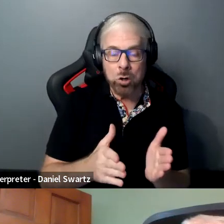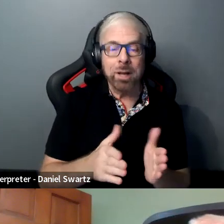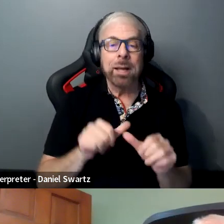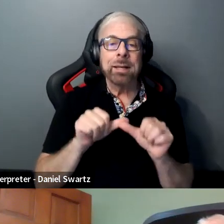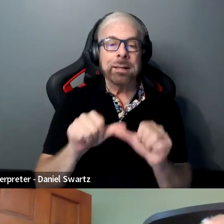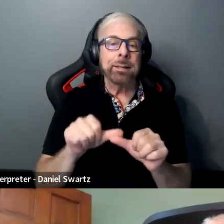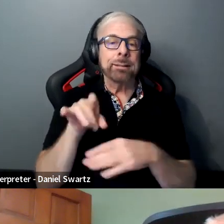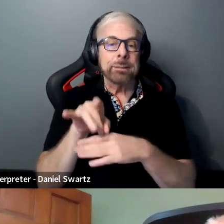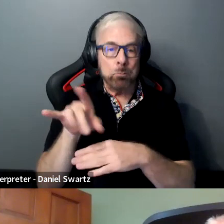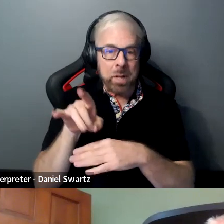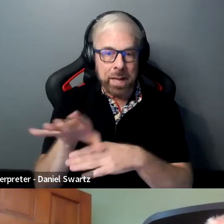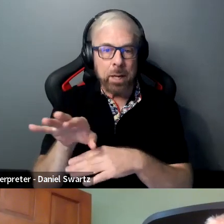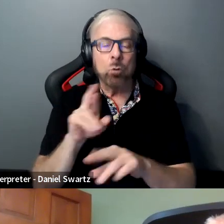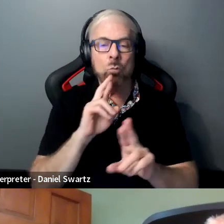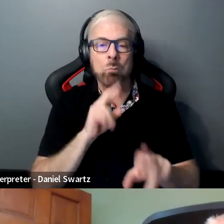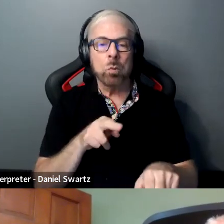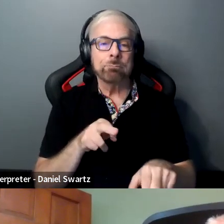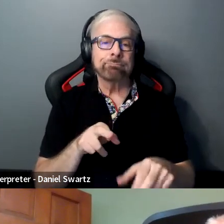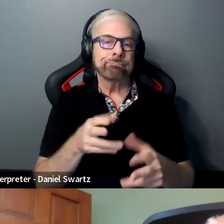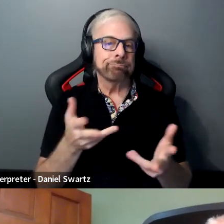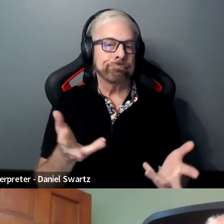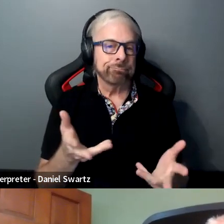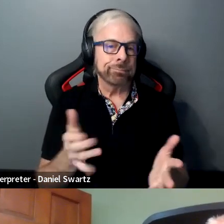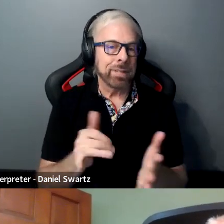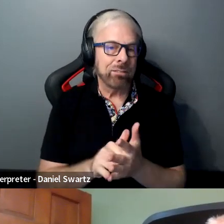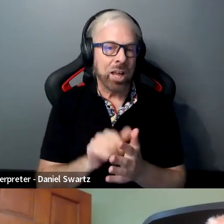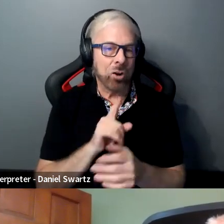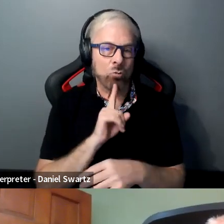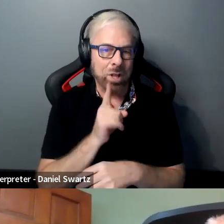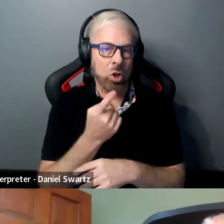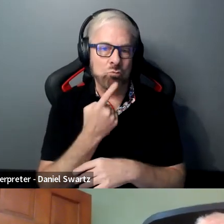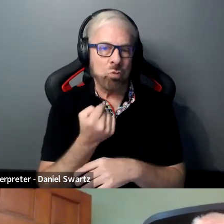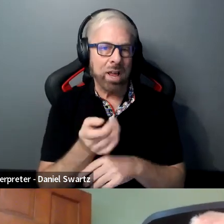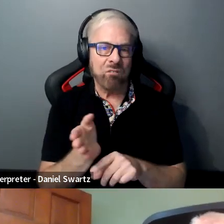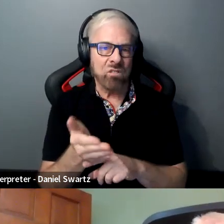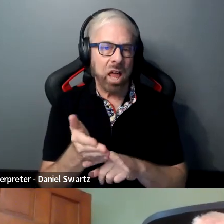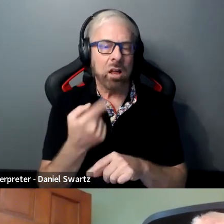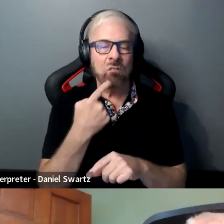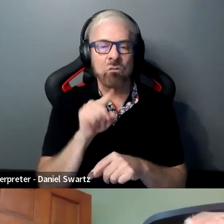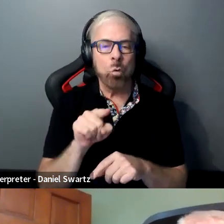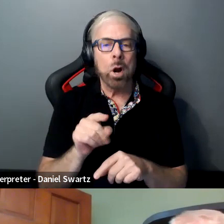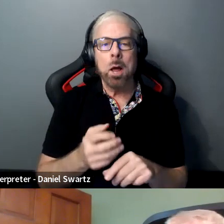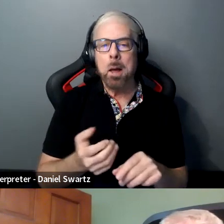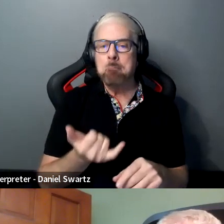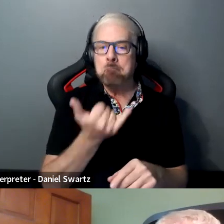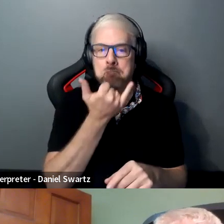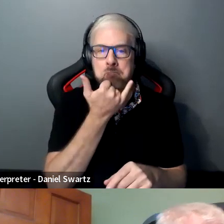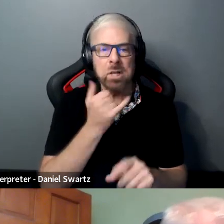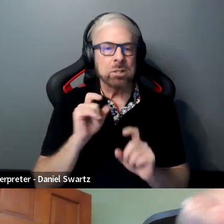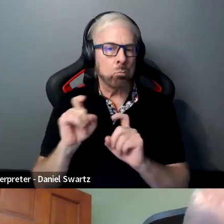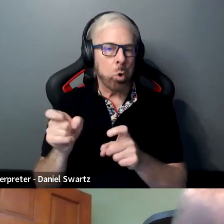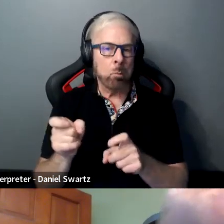submitting reports that are red flags for misappropriation and misuse of